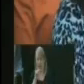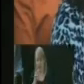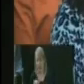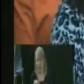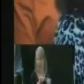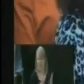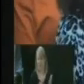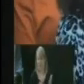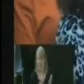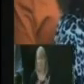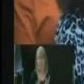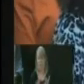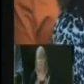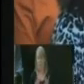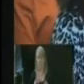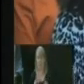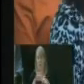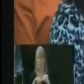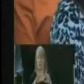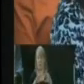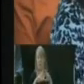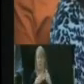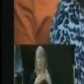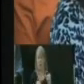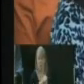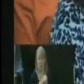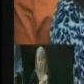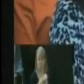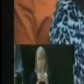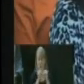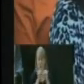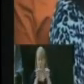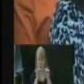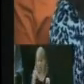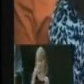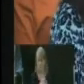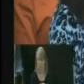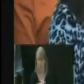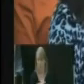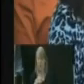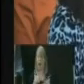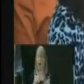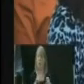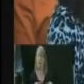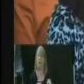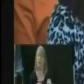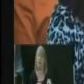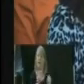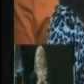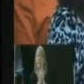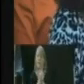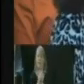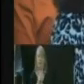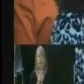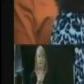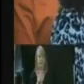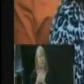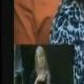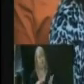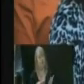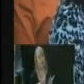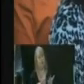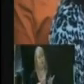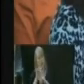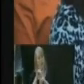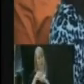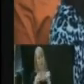the need for a regional support structure for our schools. And I'd like to take a moment to just address the ways that that